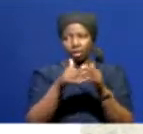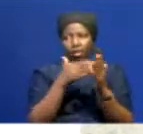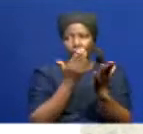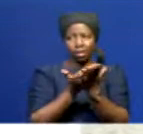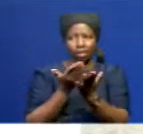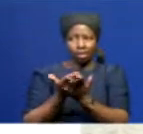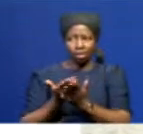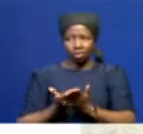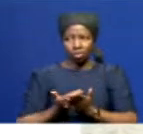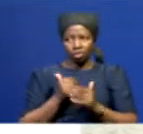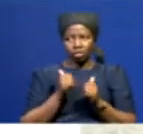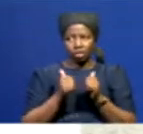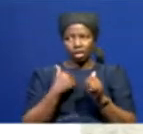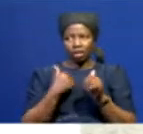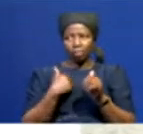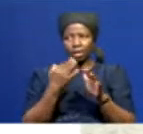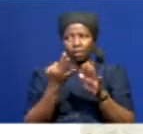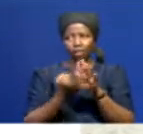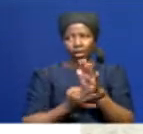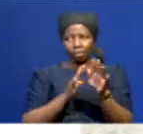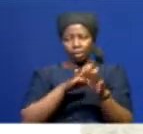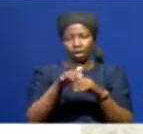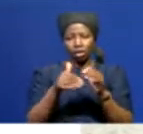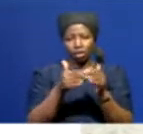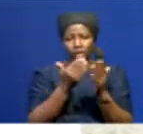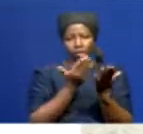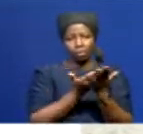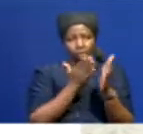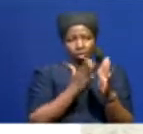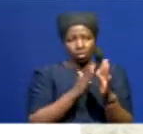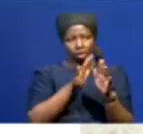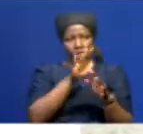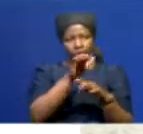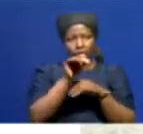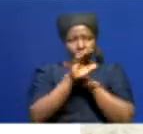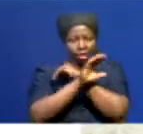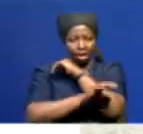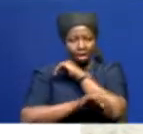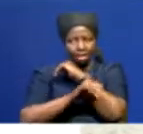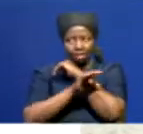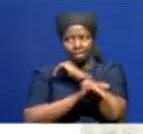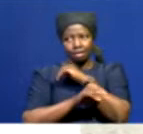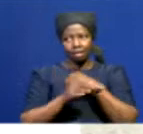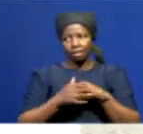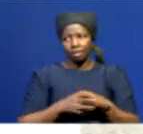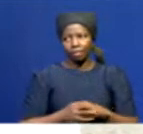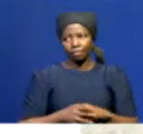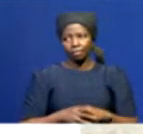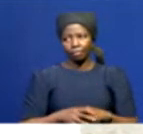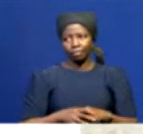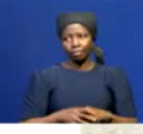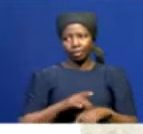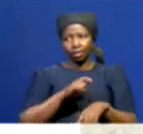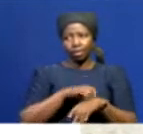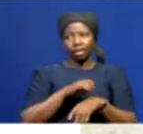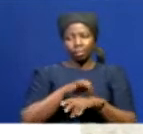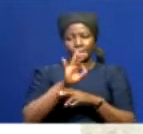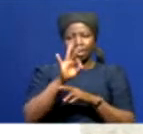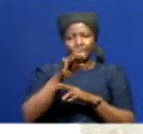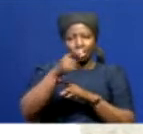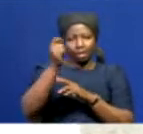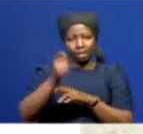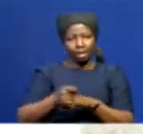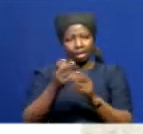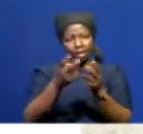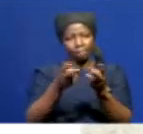petitions that had been filed by all the petitioners from across the country. So when the three-judge bench starts listening to